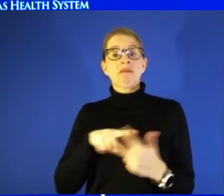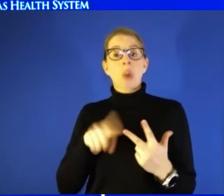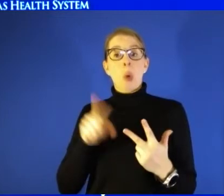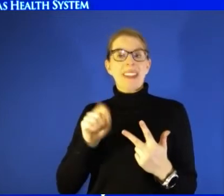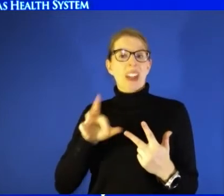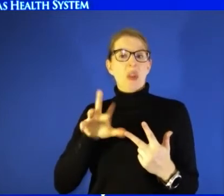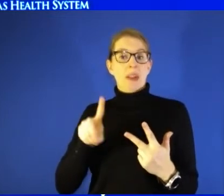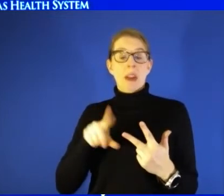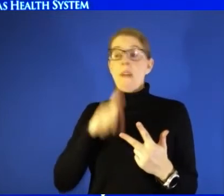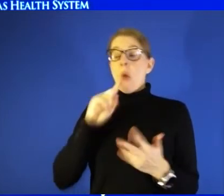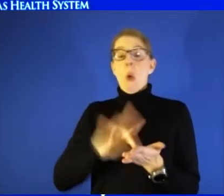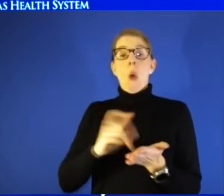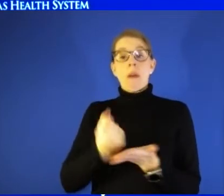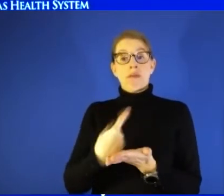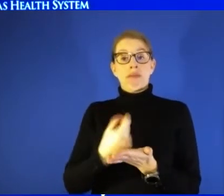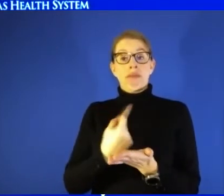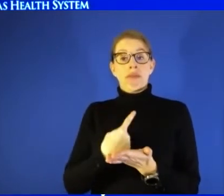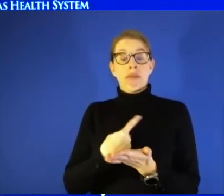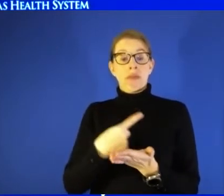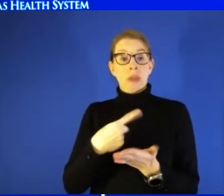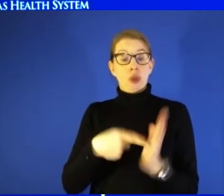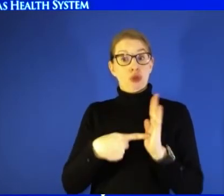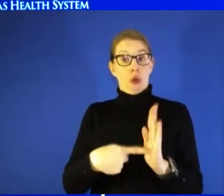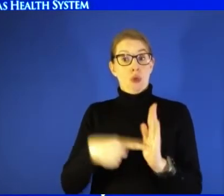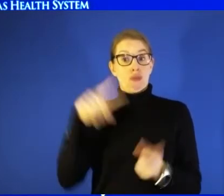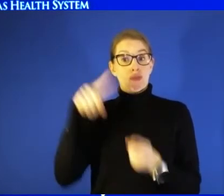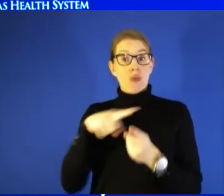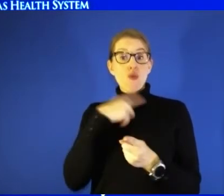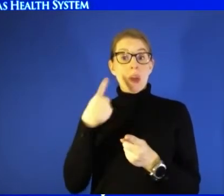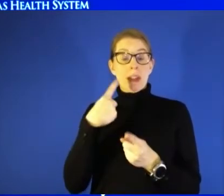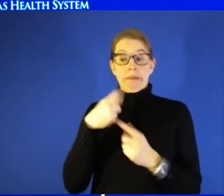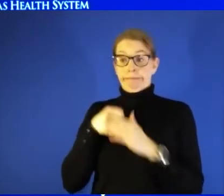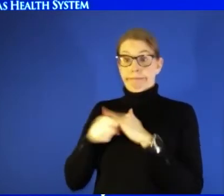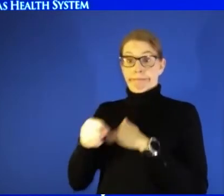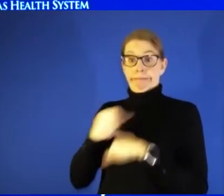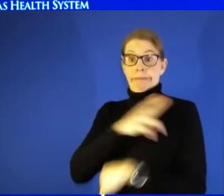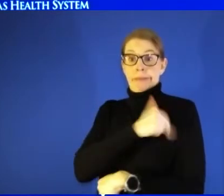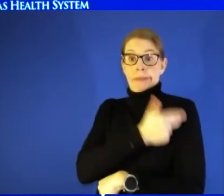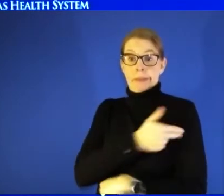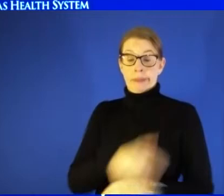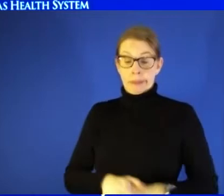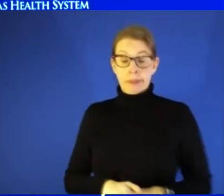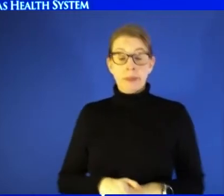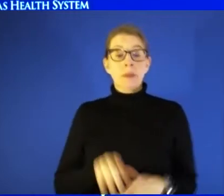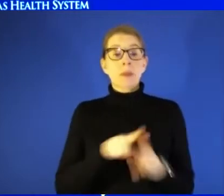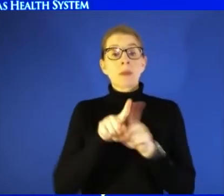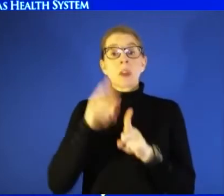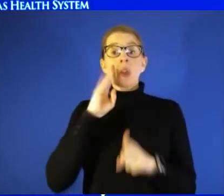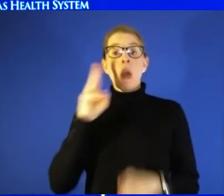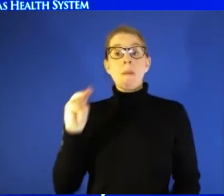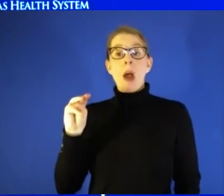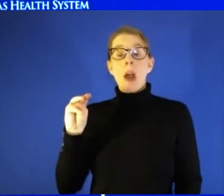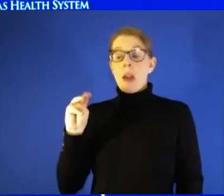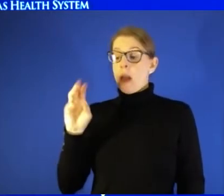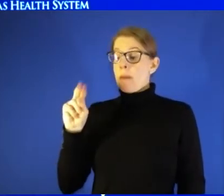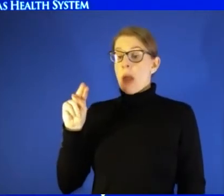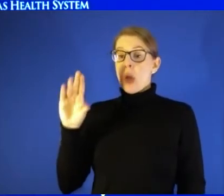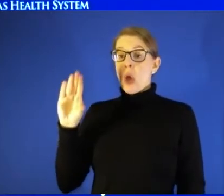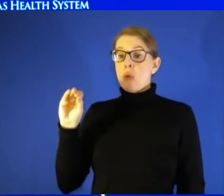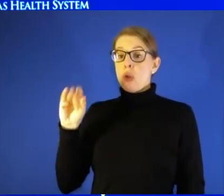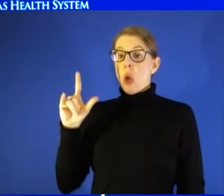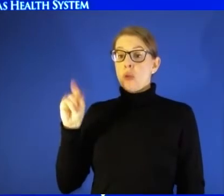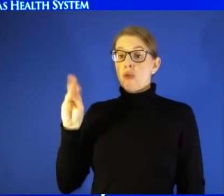oral medicines, have shown that it does reduce your risk of going to the hospital. And we also know that the monoclonal antibodies, when we do have the